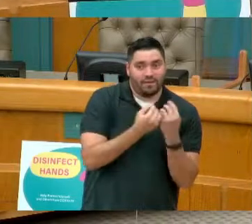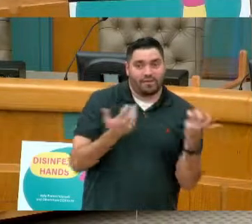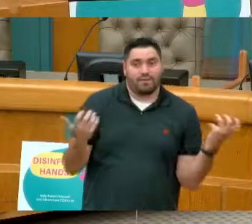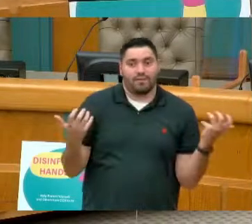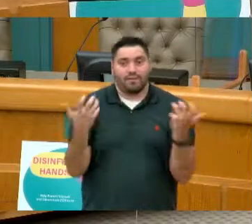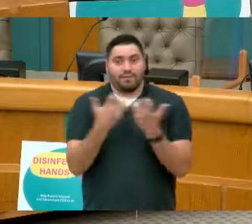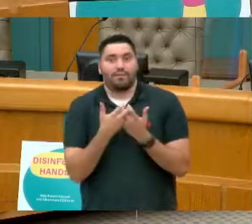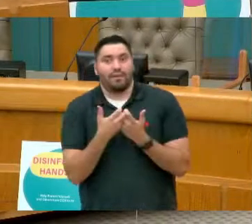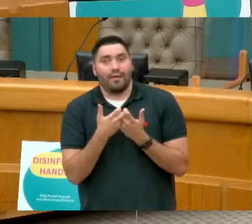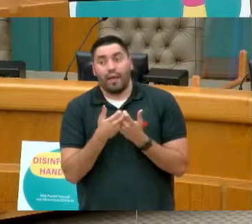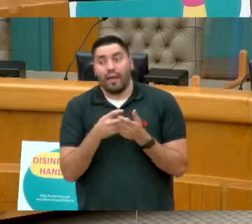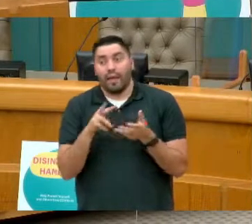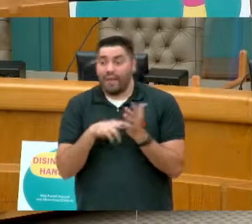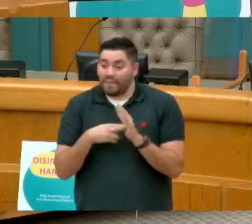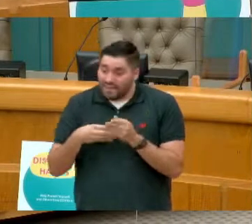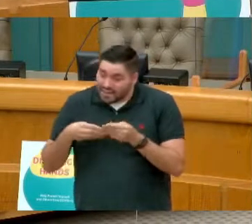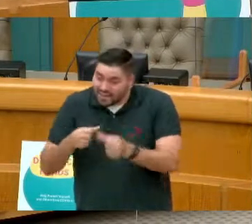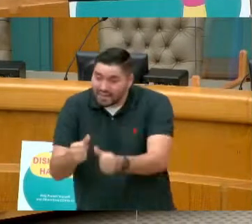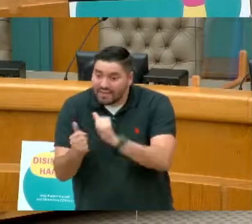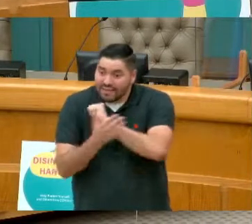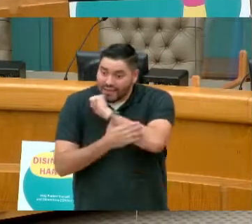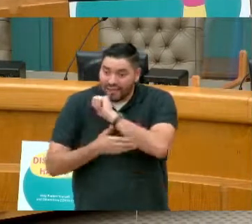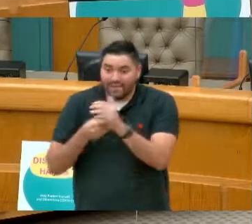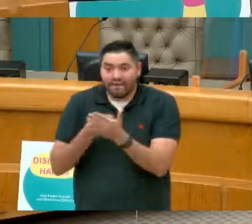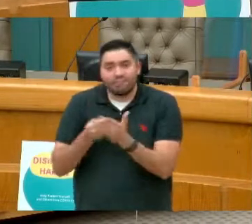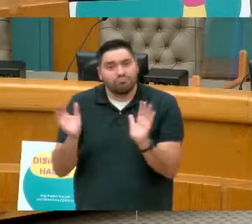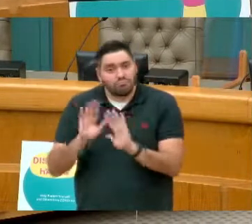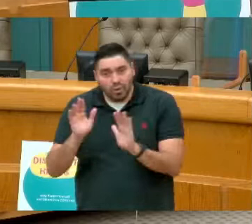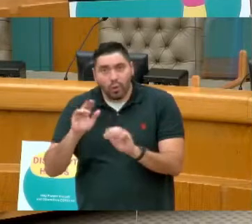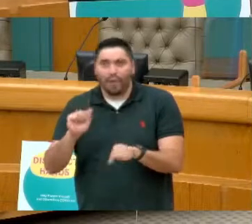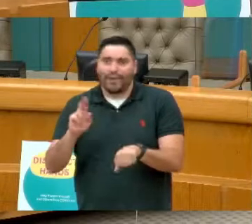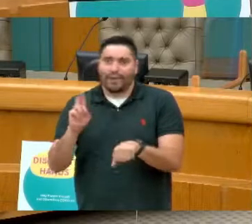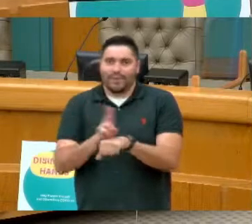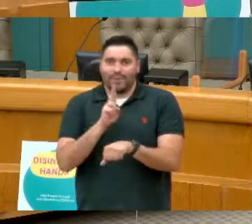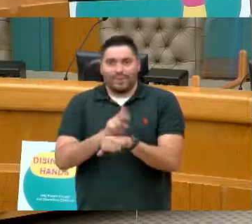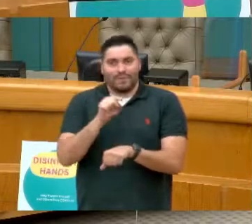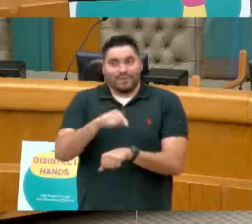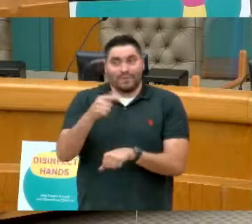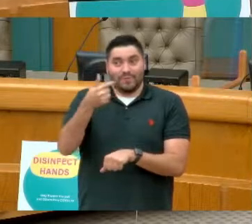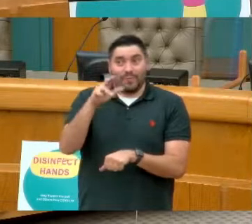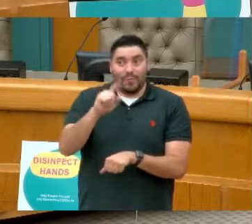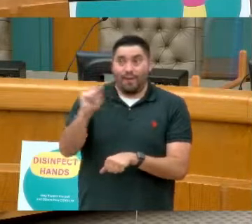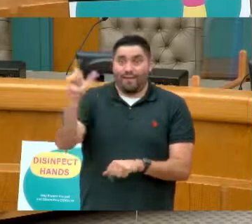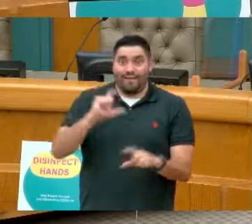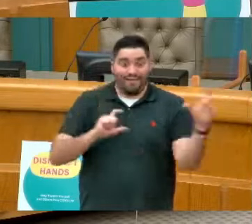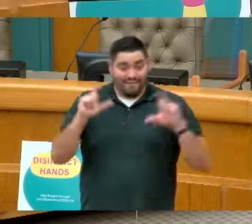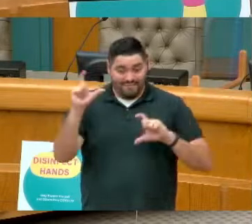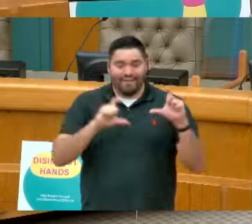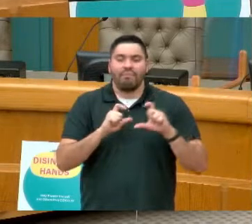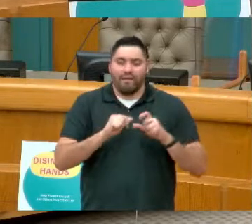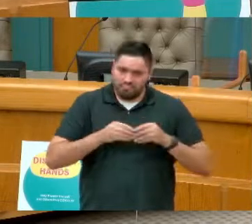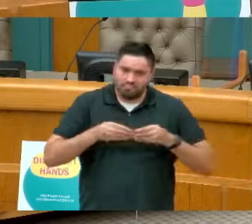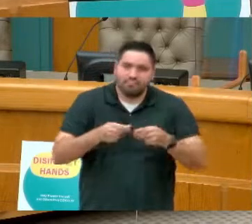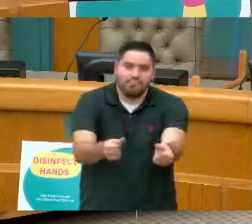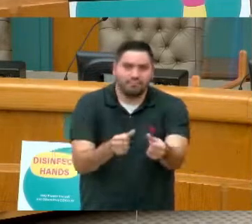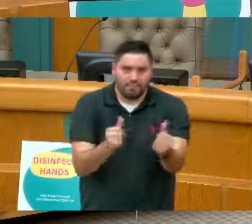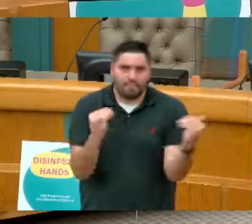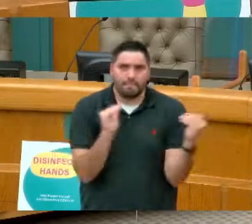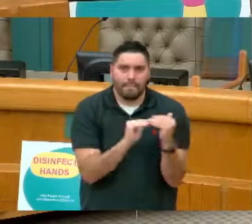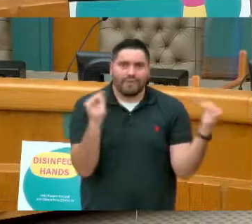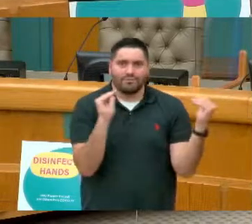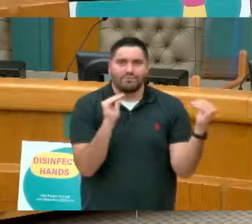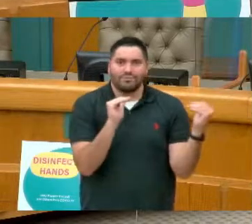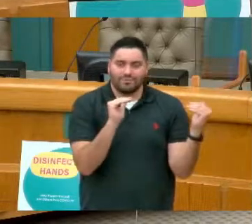terms of the grant to use these funds also to obtain the matching grant for that HAVA. So one of the very best things that this